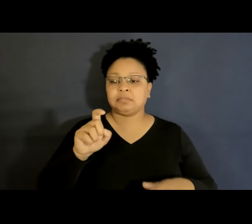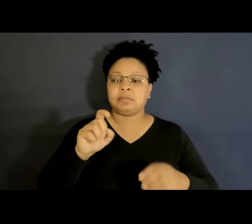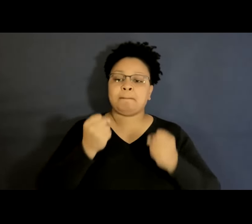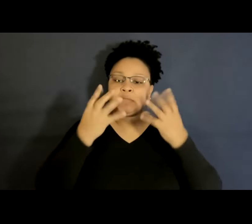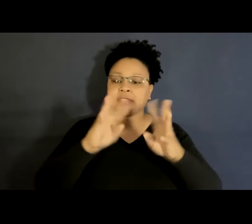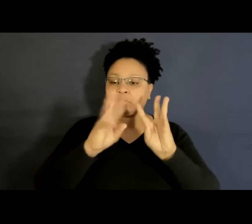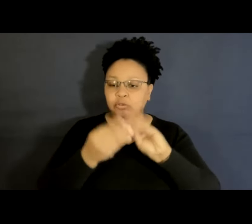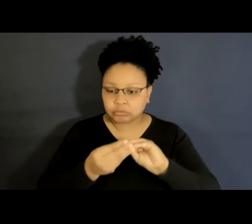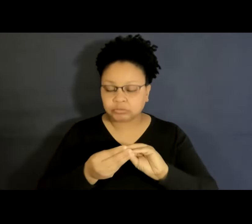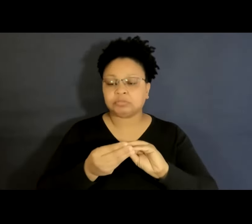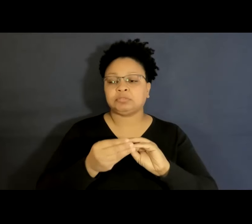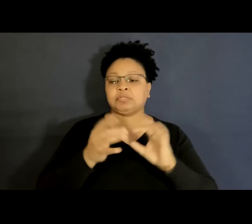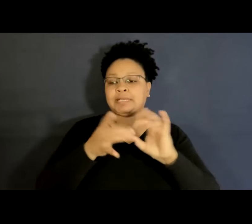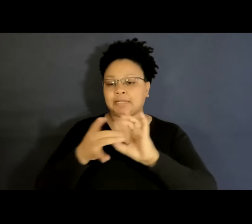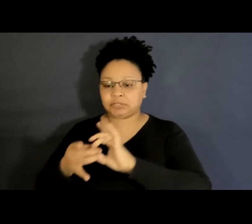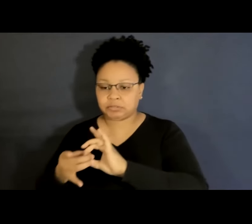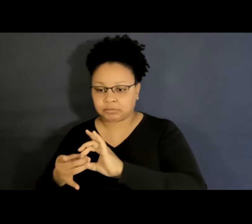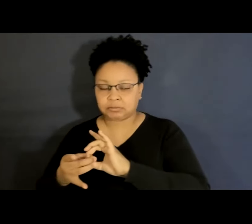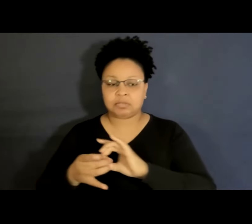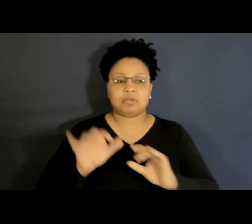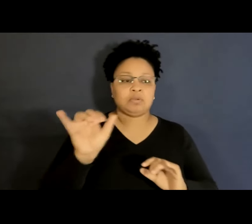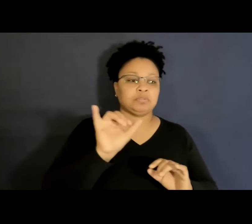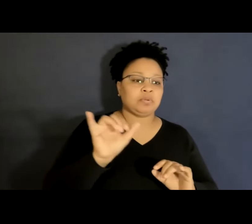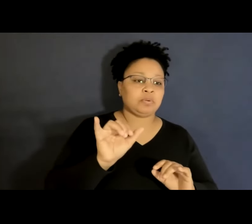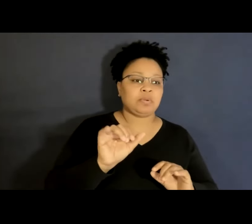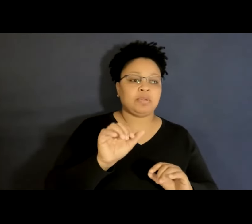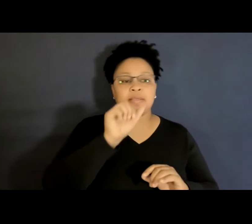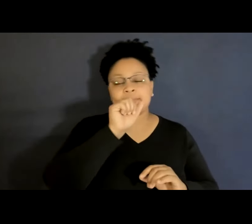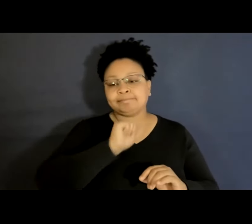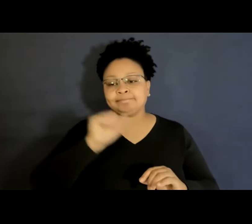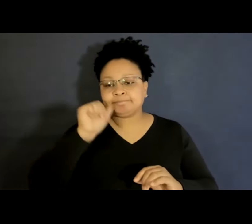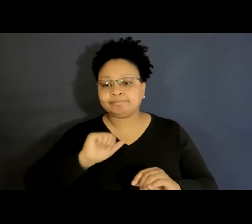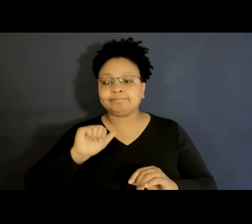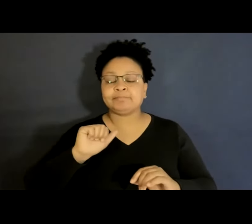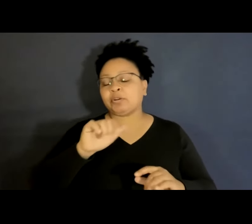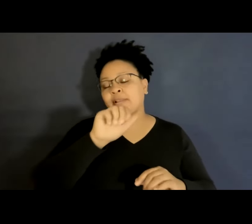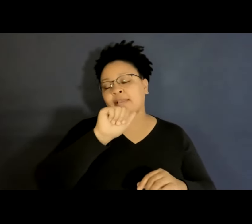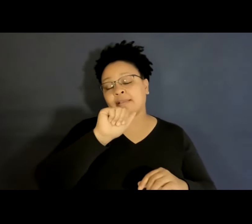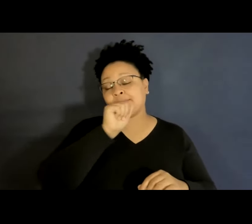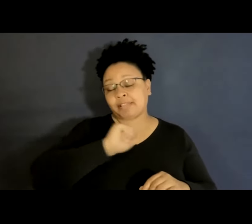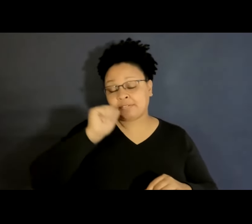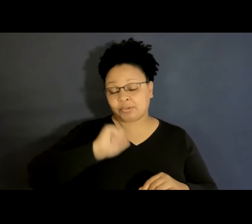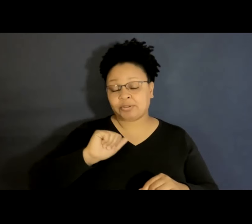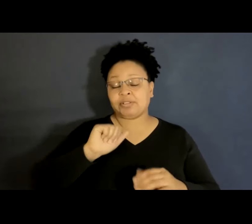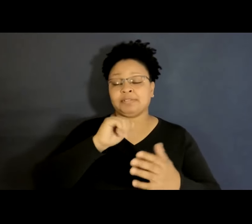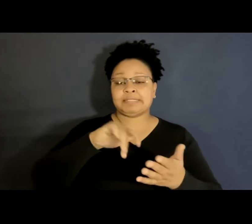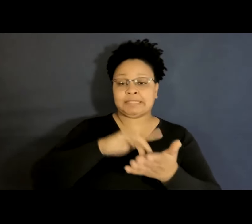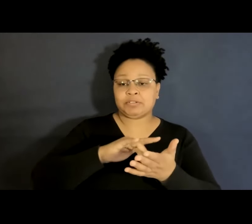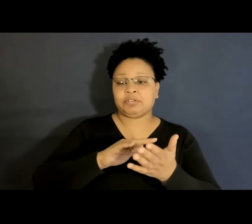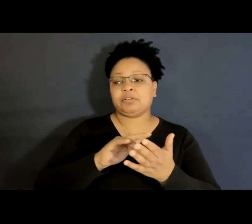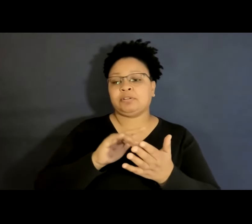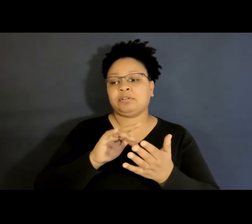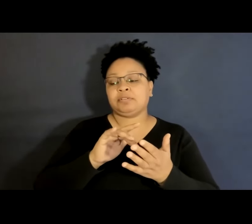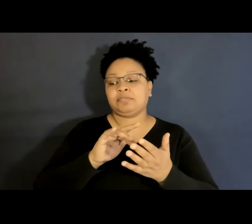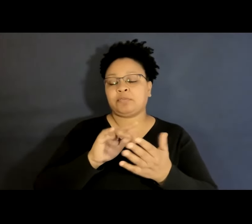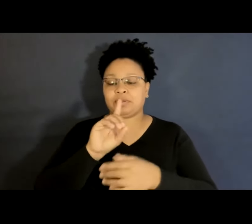our co-hosts, Arizona Center for African American Resources, the University of Arizona Sonoran Center for Excellence in